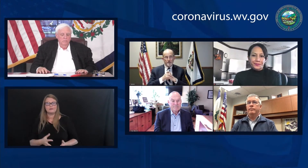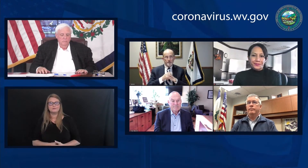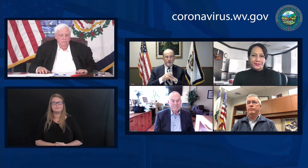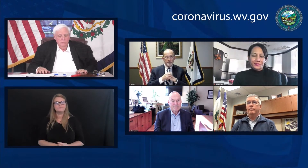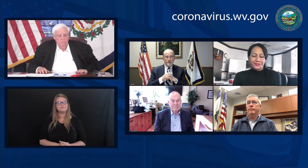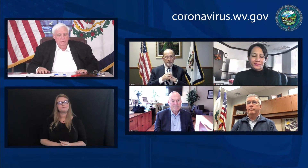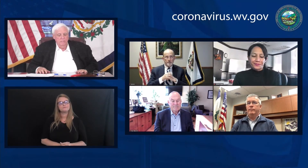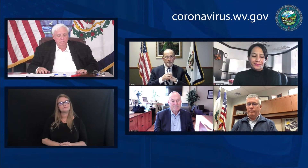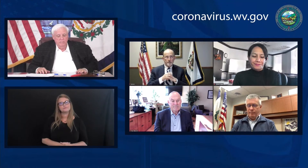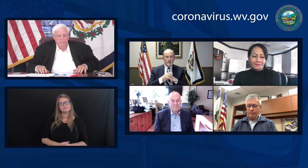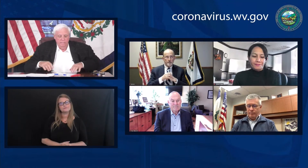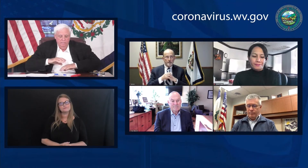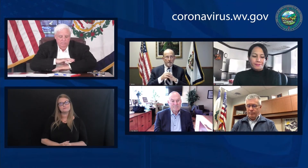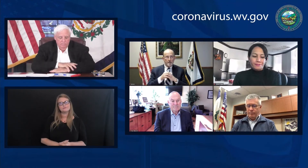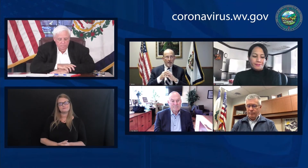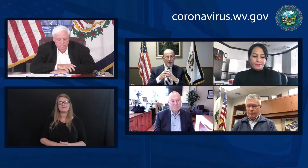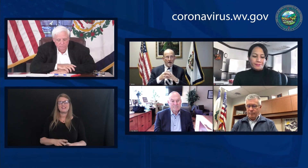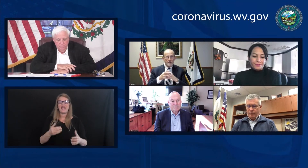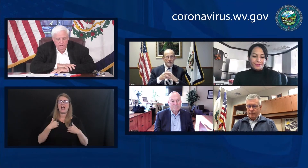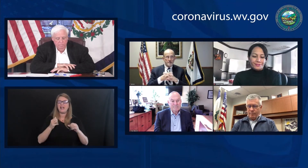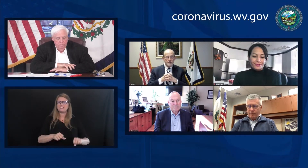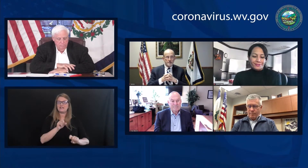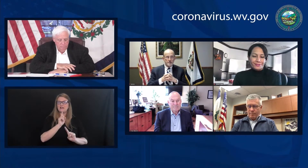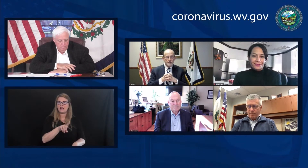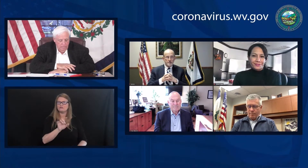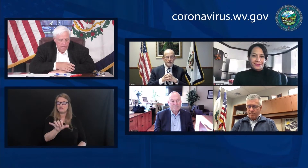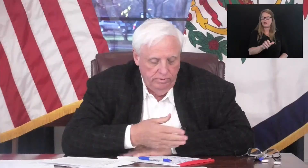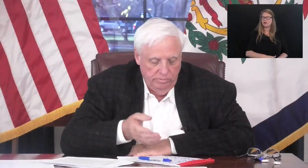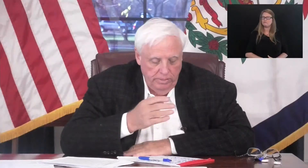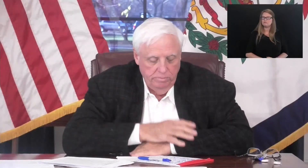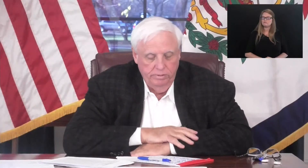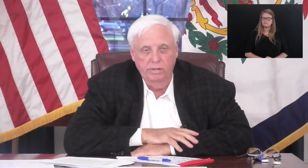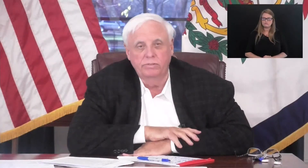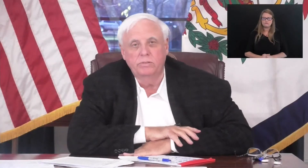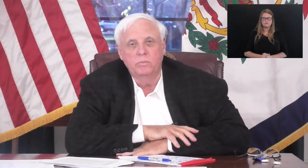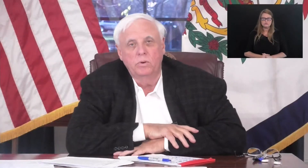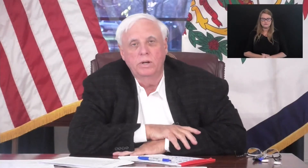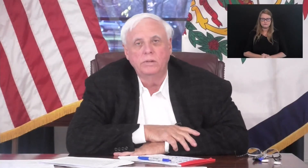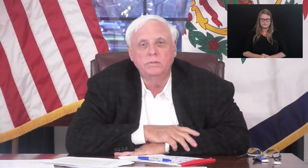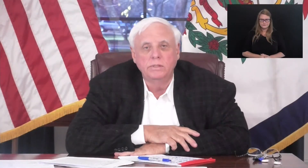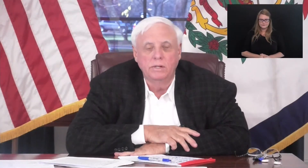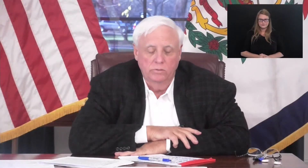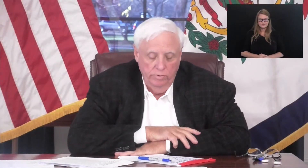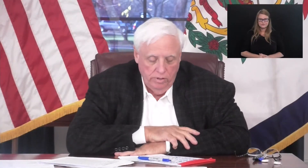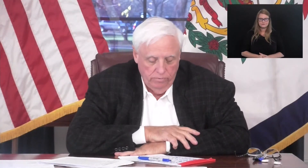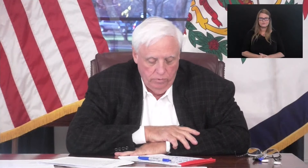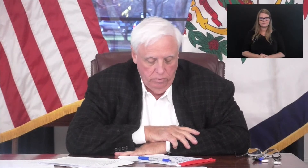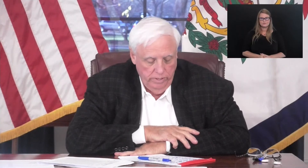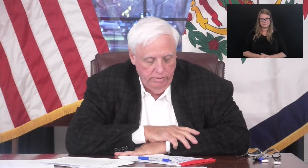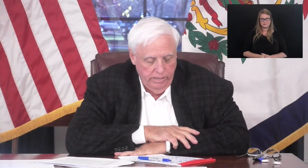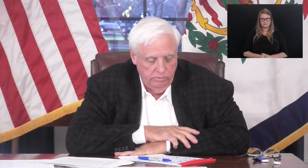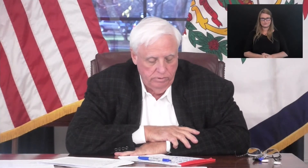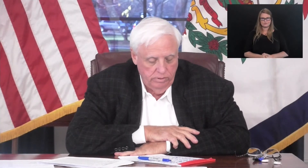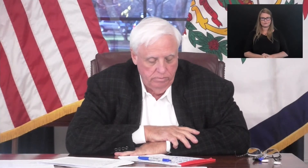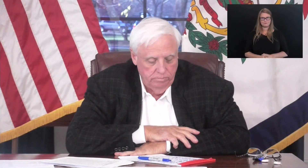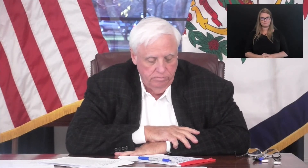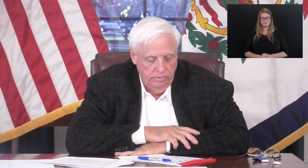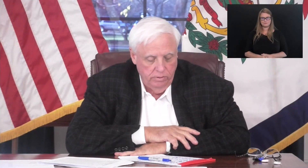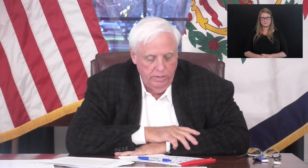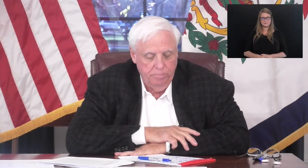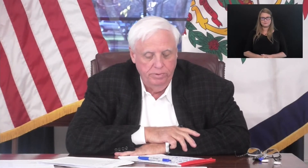Well, let me take this, okay? And I've just made myself some more notes, as we've gone forward here, and I was